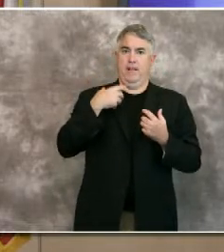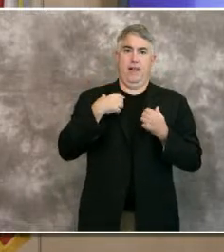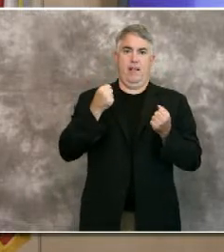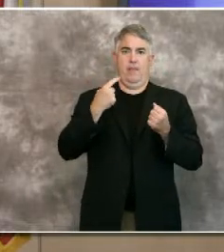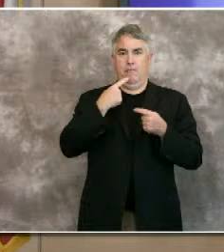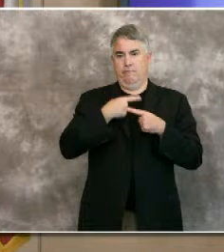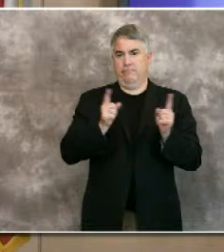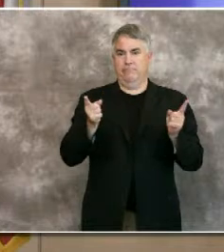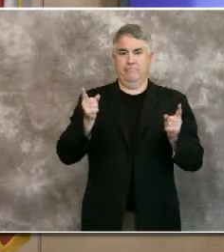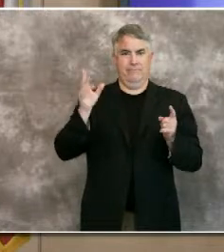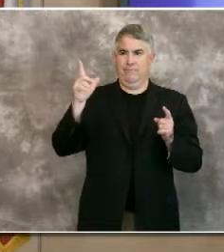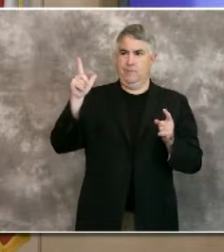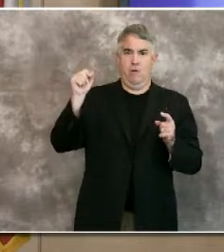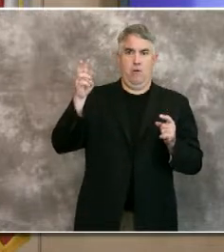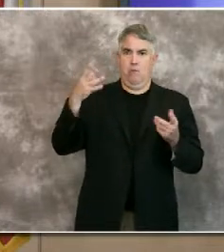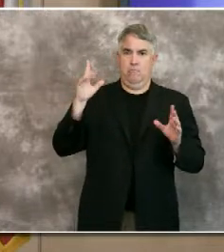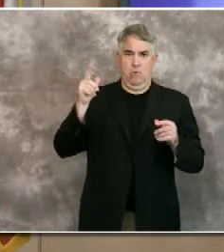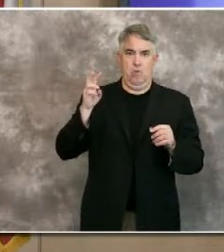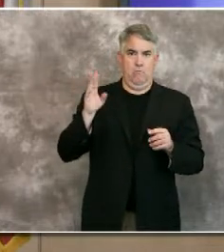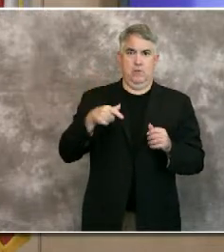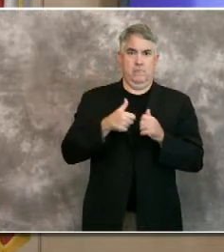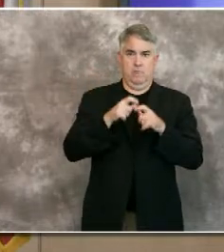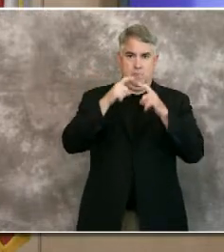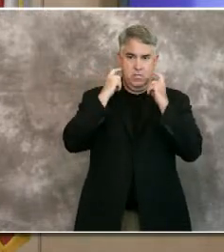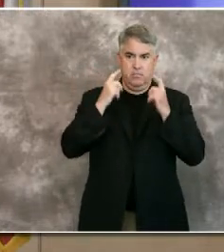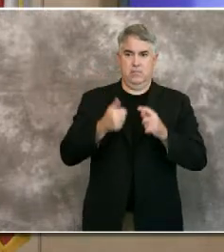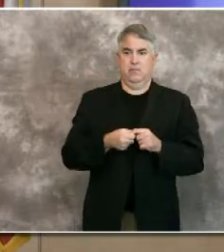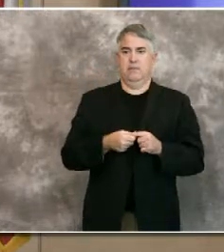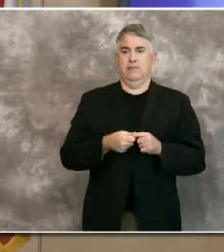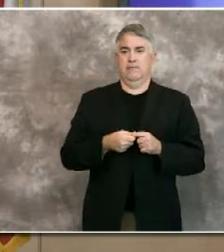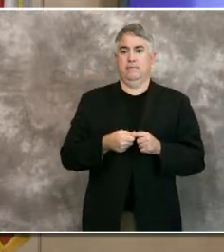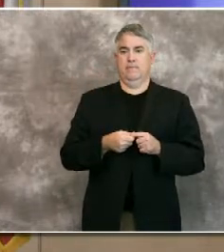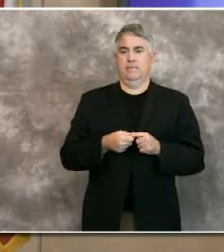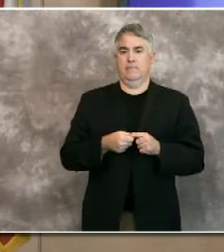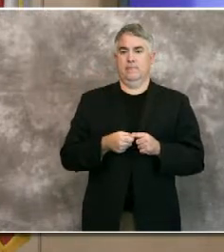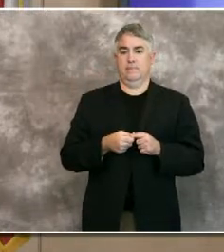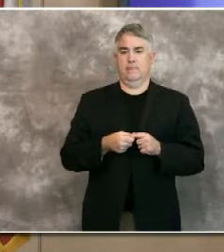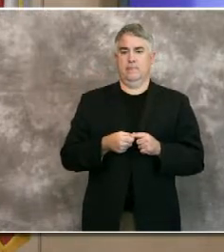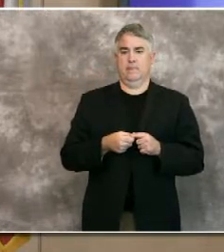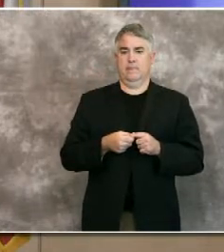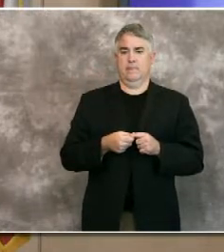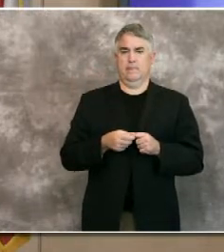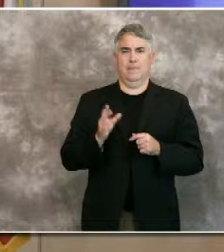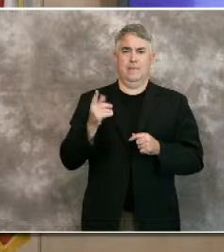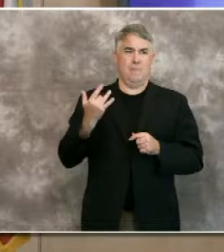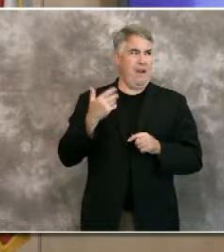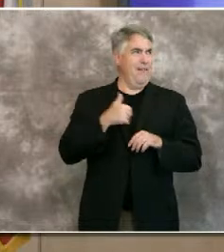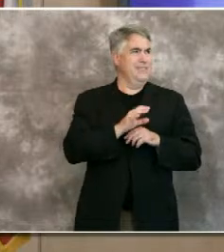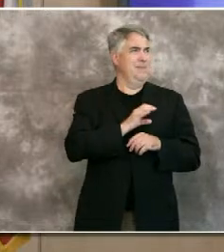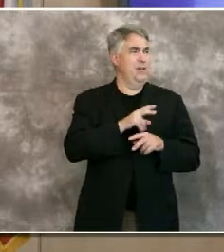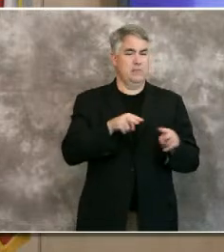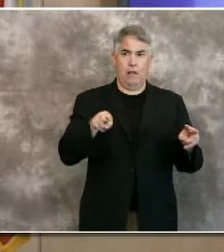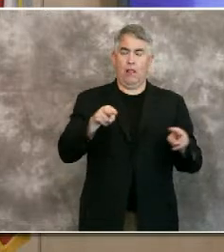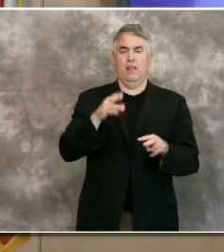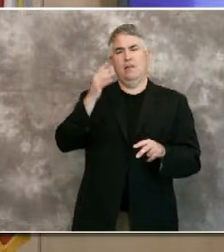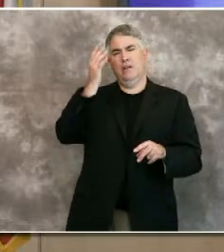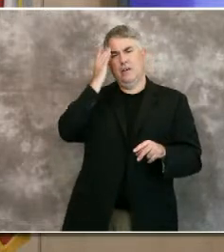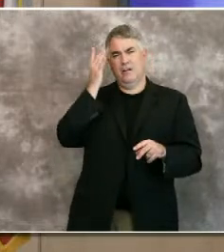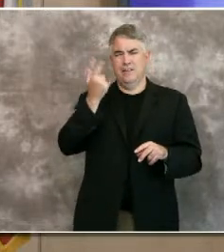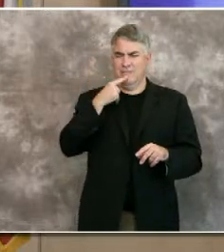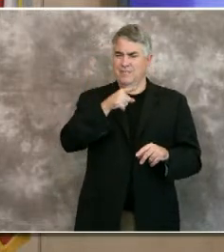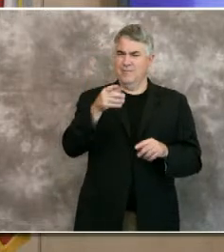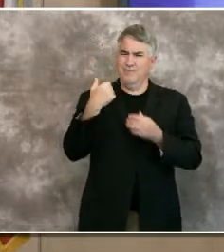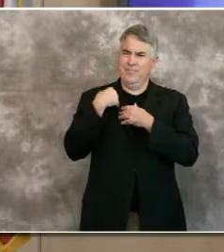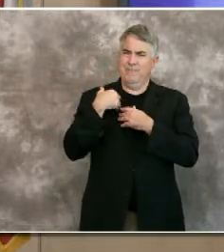expecting cooperation. But you know, Sasha, it shouldn't require enforcement. The simple wearing of a face covering is an individual action we all take that allows us to continue